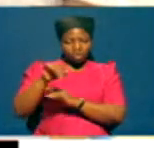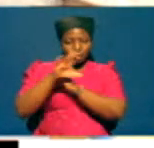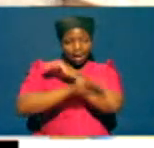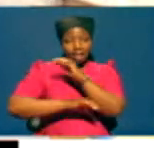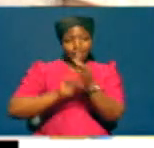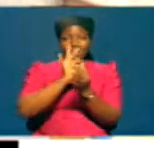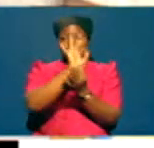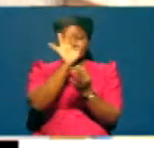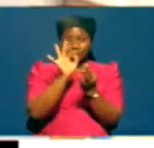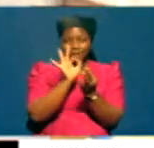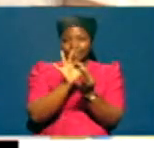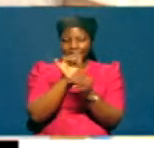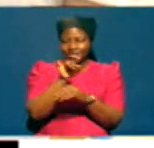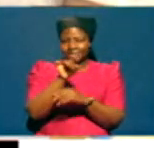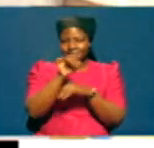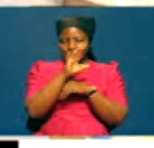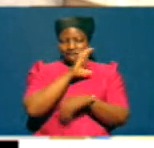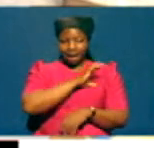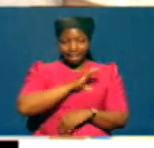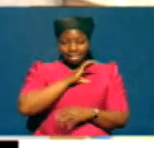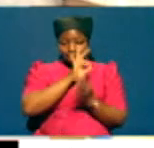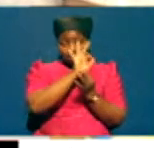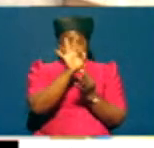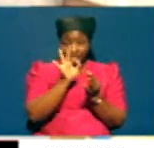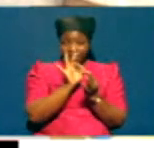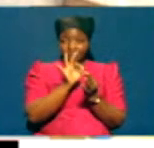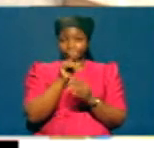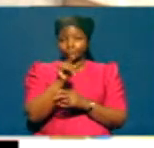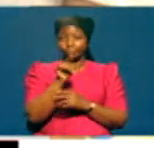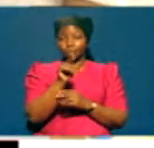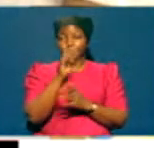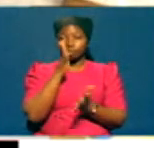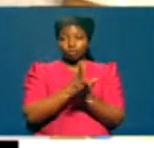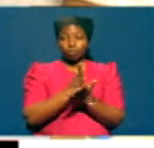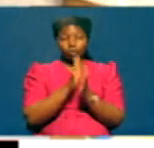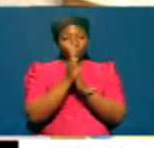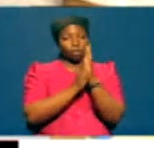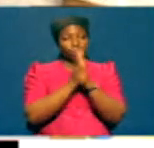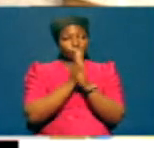character is actually an interesting